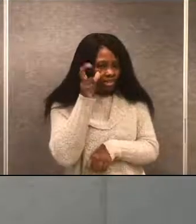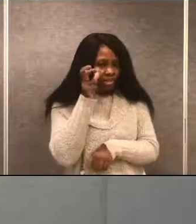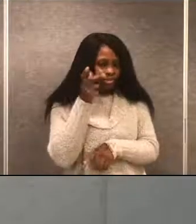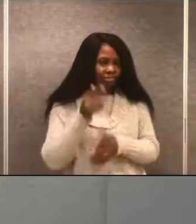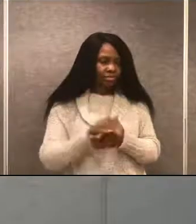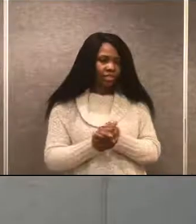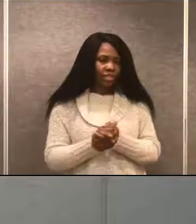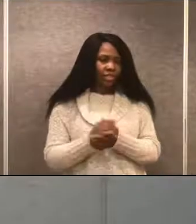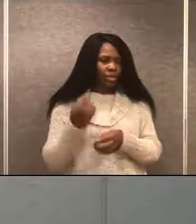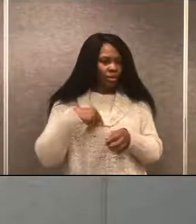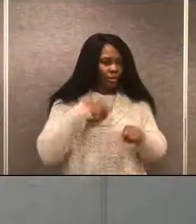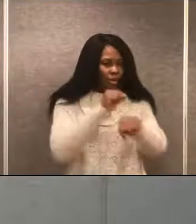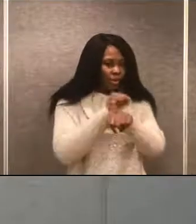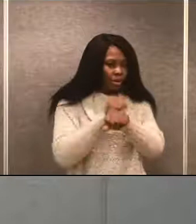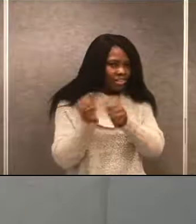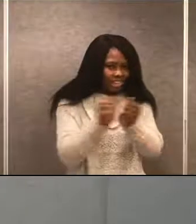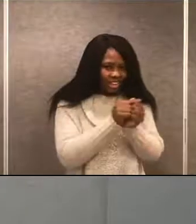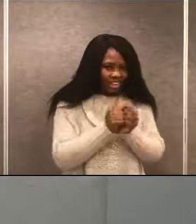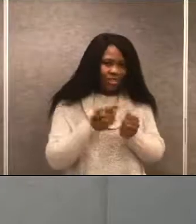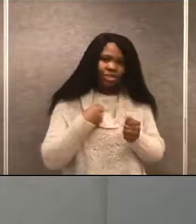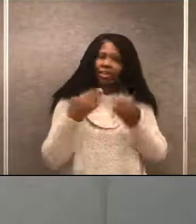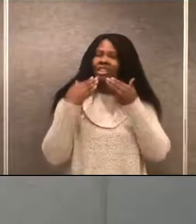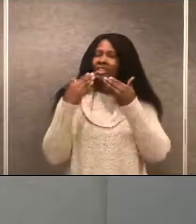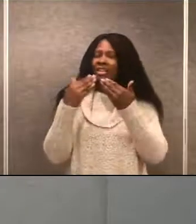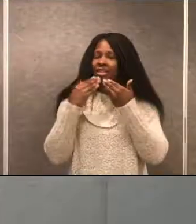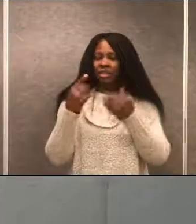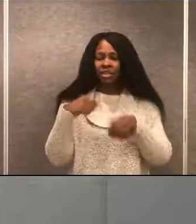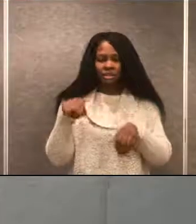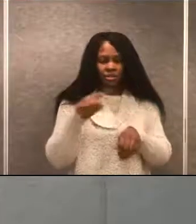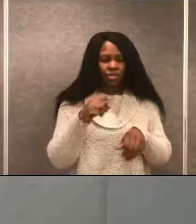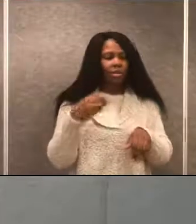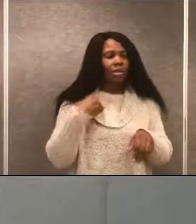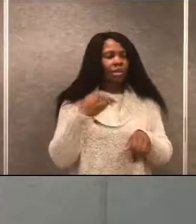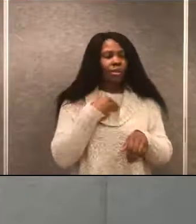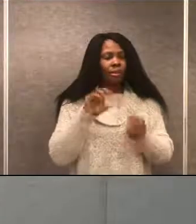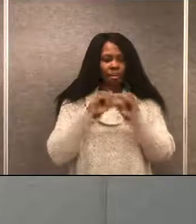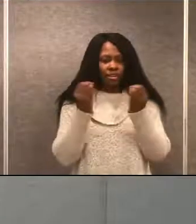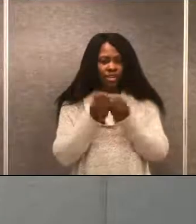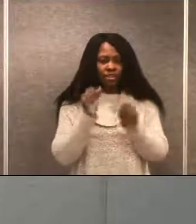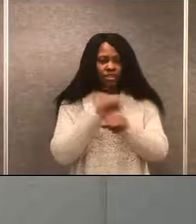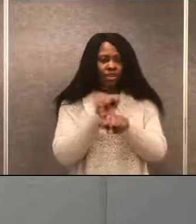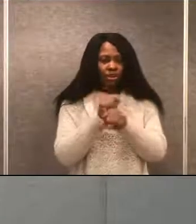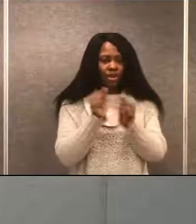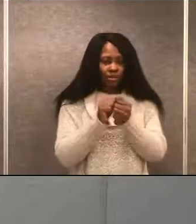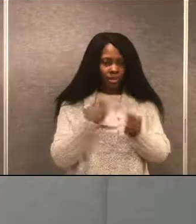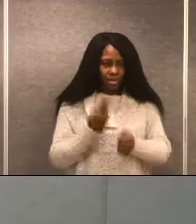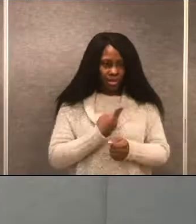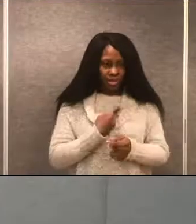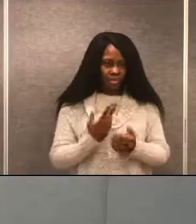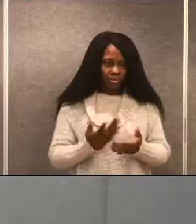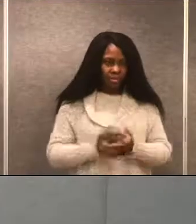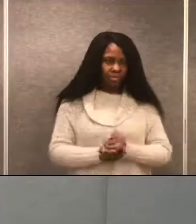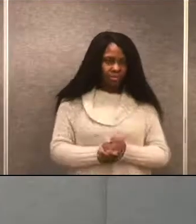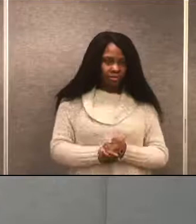just want to thank you all for working with us, and we're gonna get through this together. Yes, we are. Yes, we are. Dr. Harvest or Ms. Yeah. Champagne. Yes. Now,